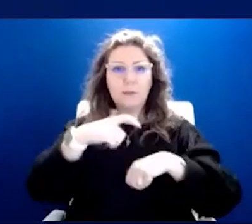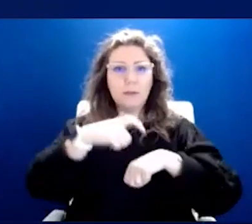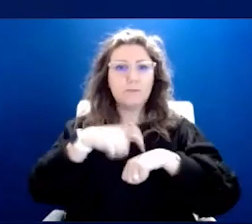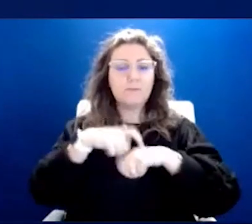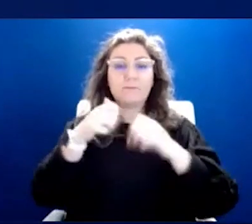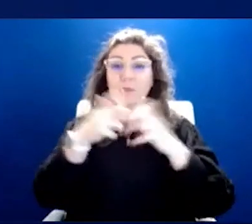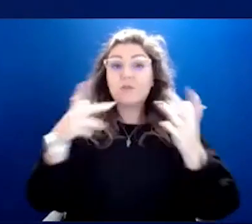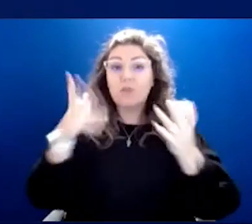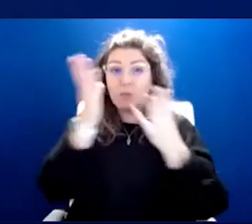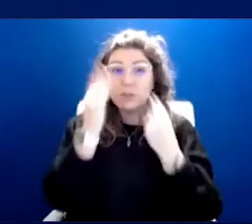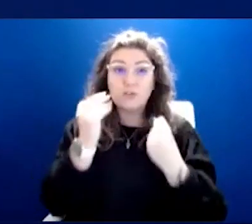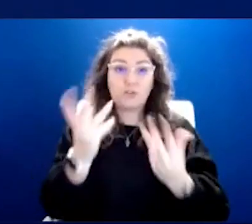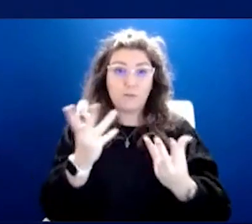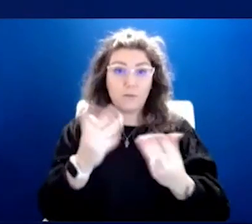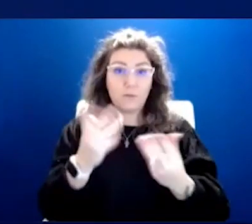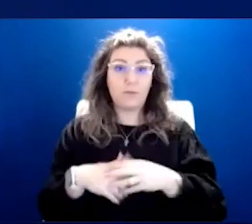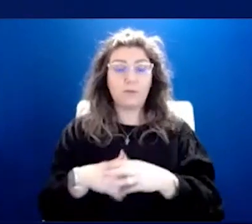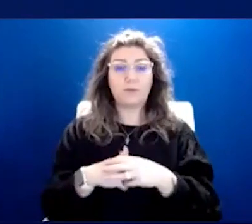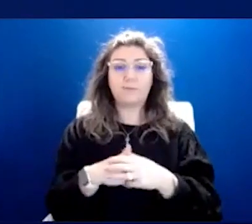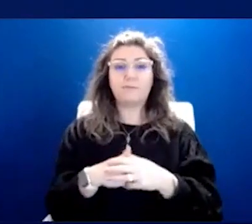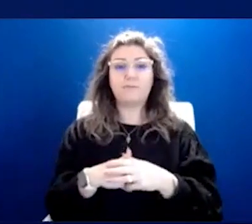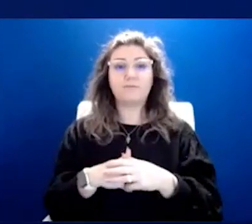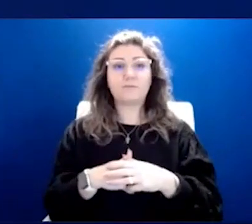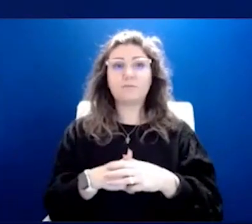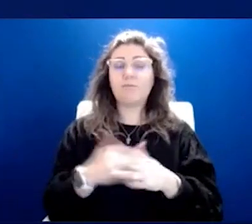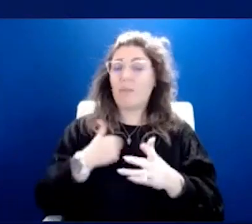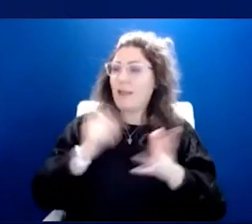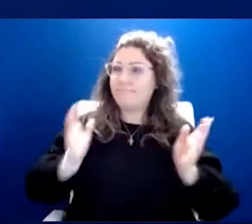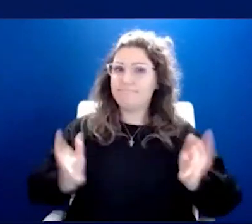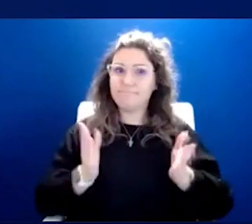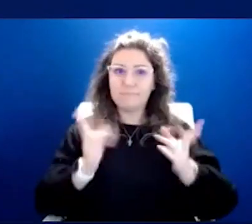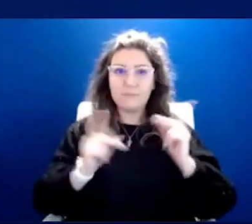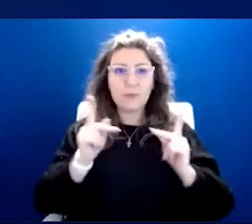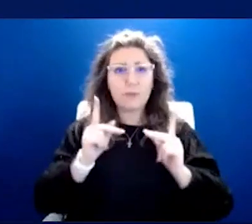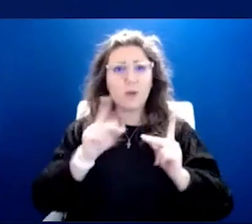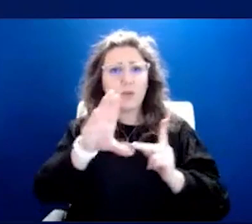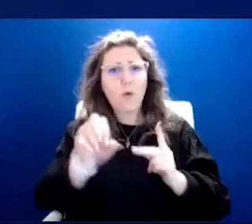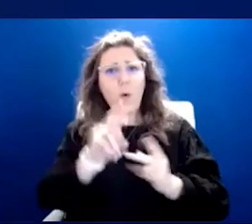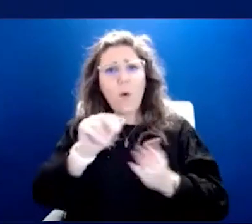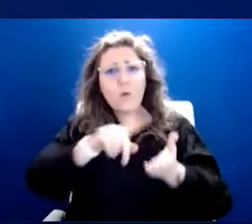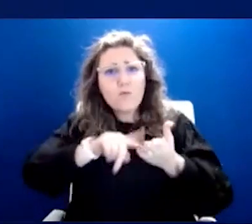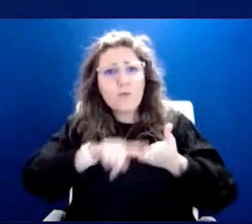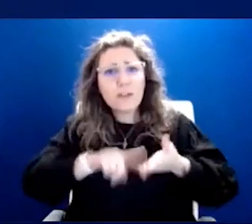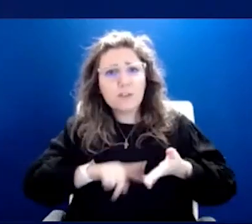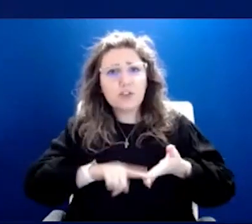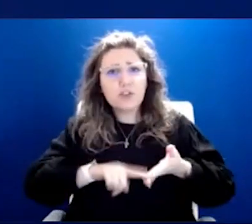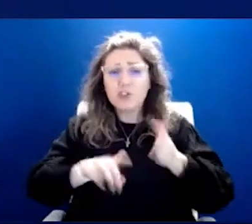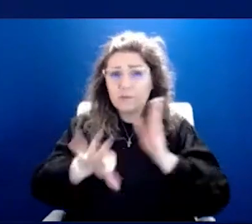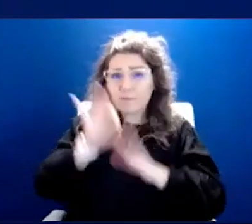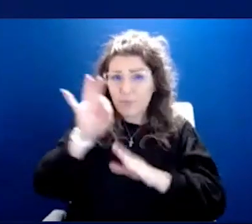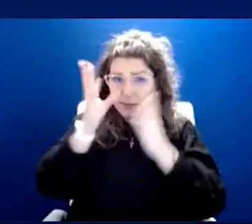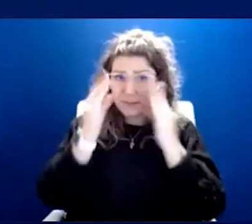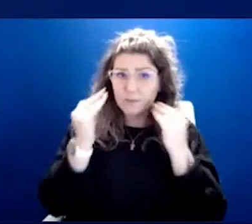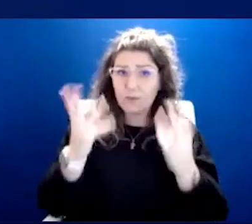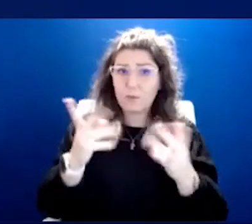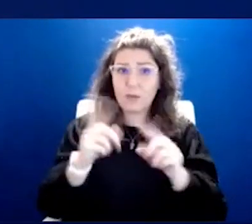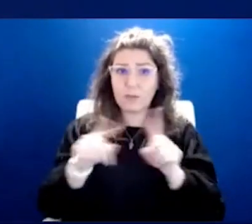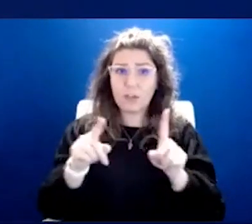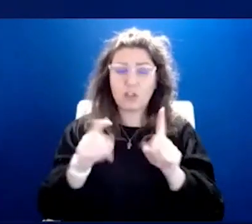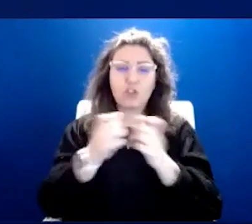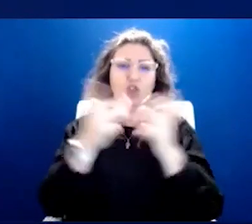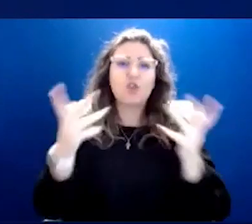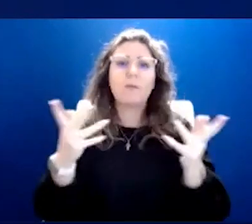there. And I always encourage people to do their own research, right? People talk about doing that. Find out information, but there's so much information out there,